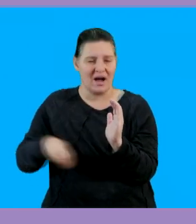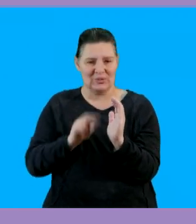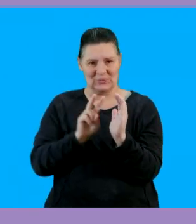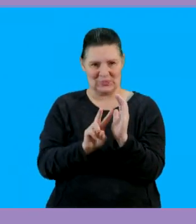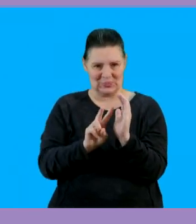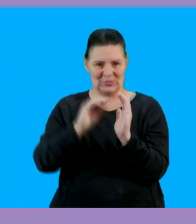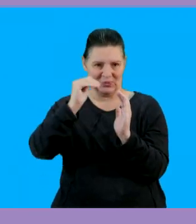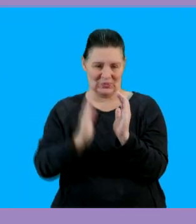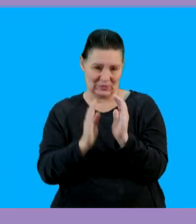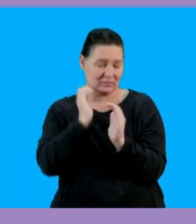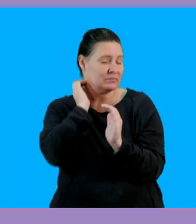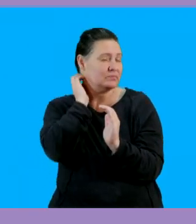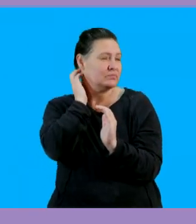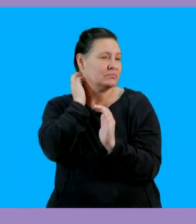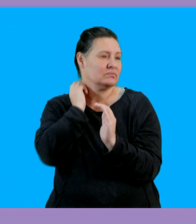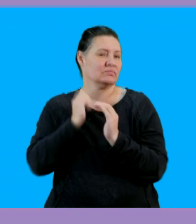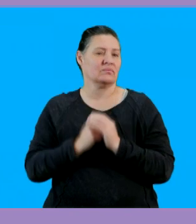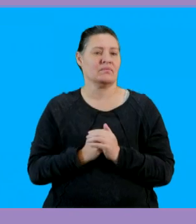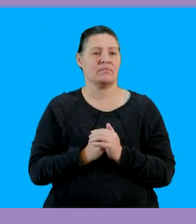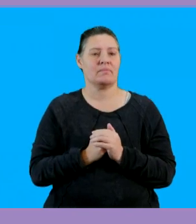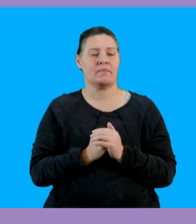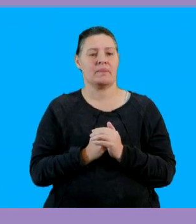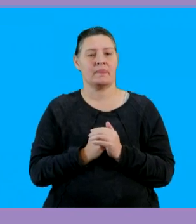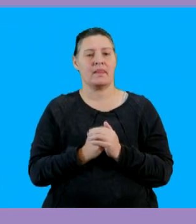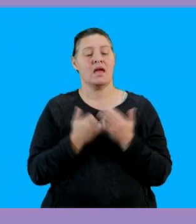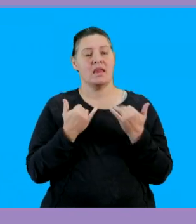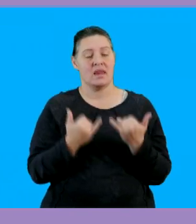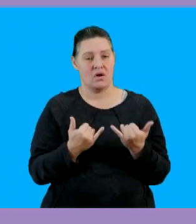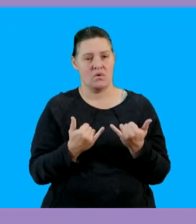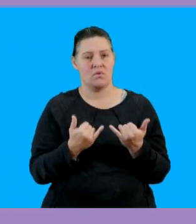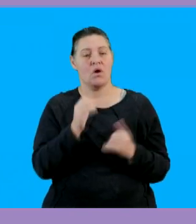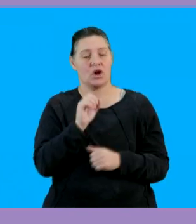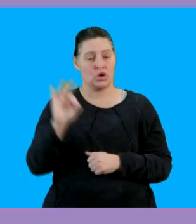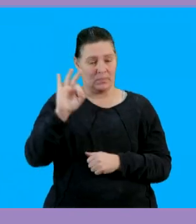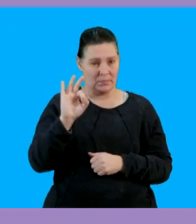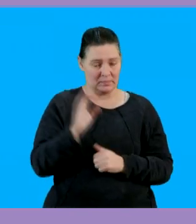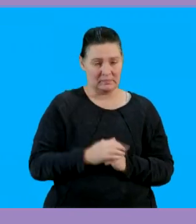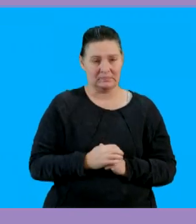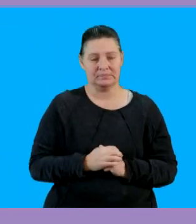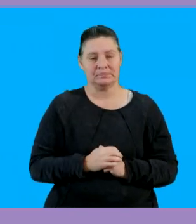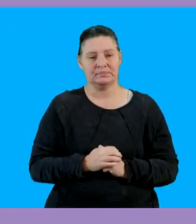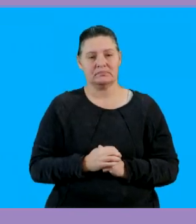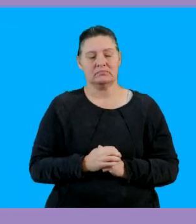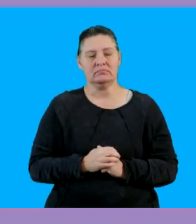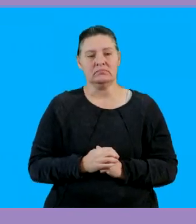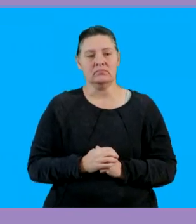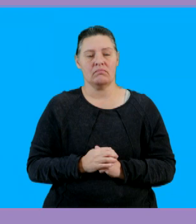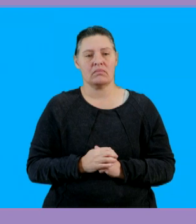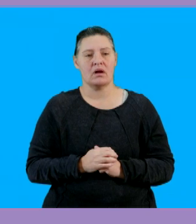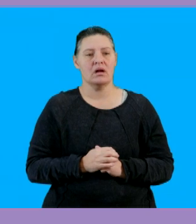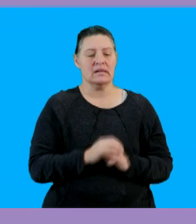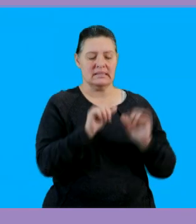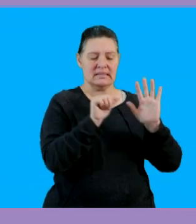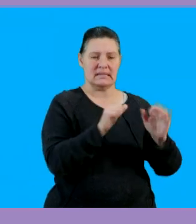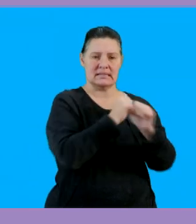It is that 2 that is given to us there at the top, and that we are going to cube it. And then